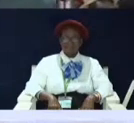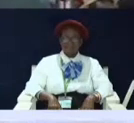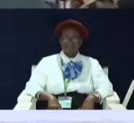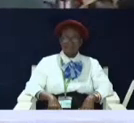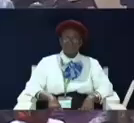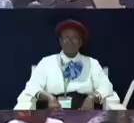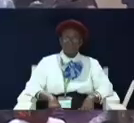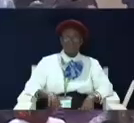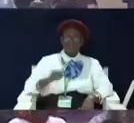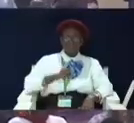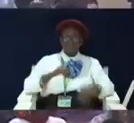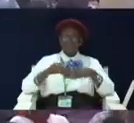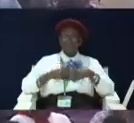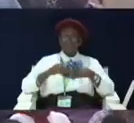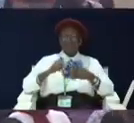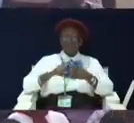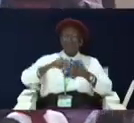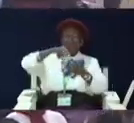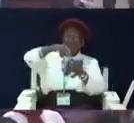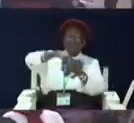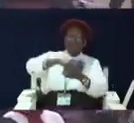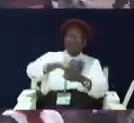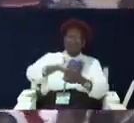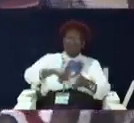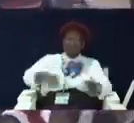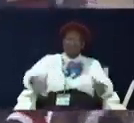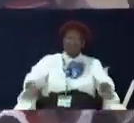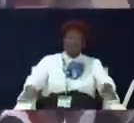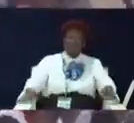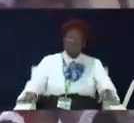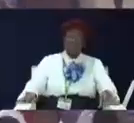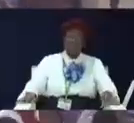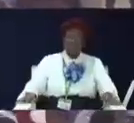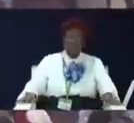I have to stand for this one. Yeah.